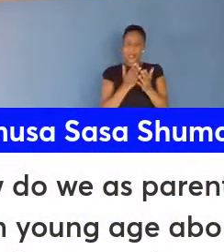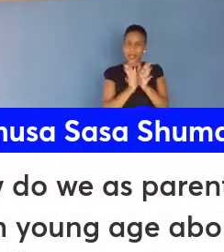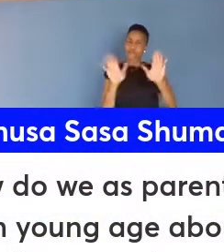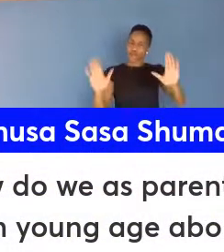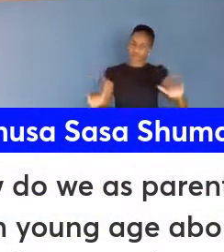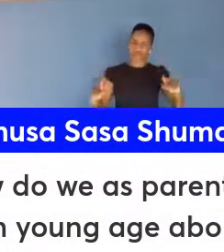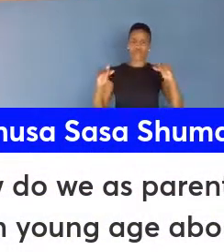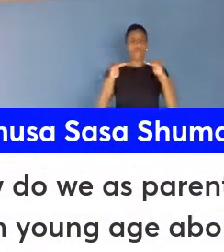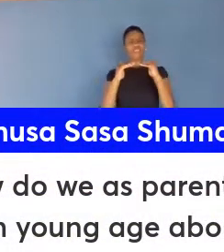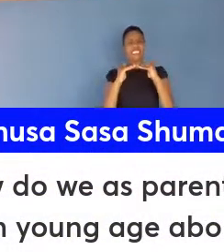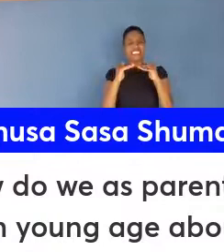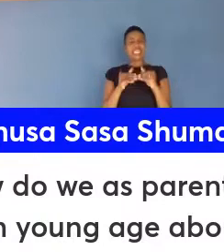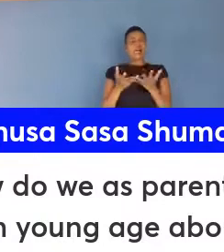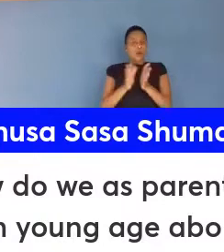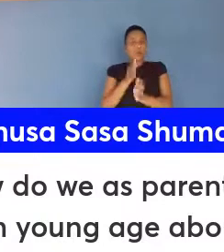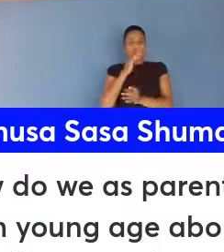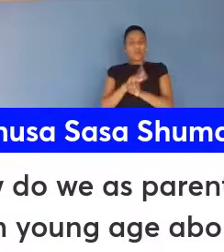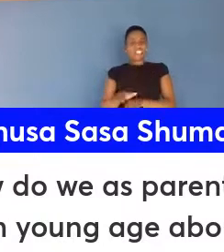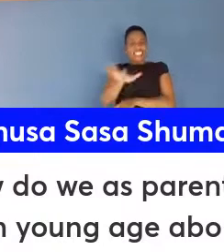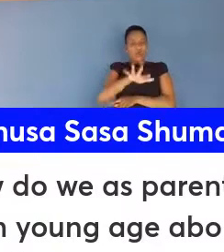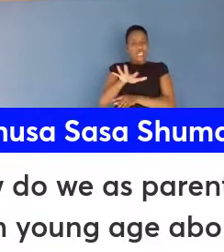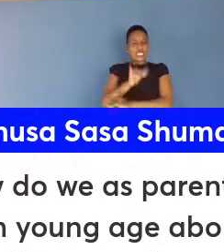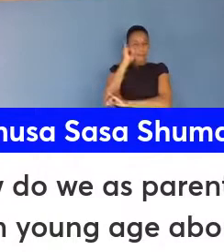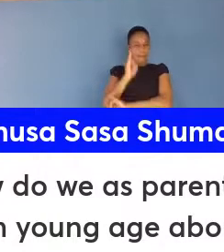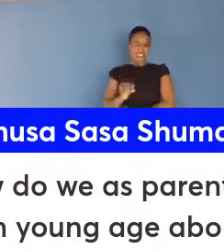the situation is.